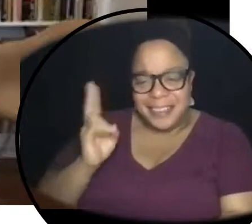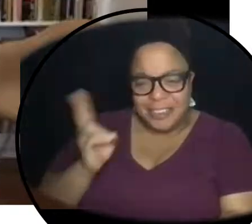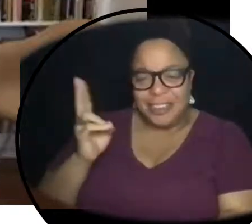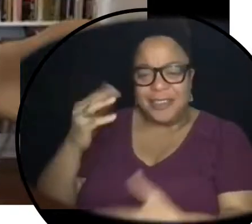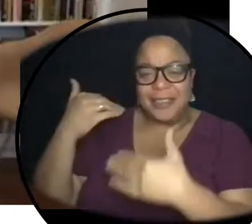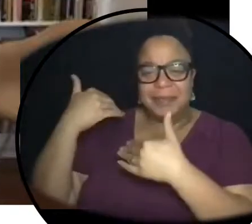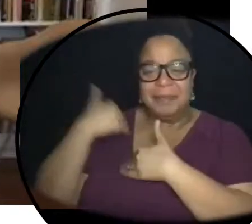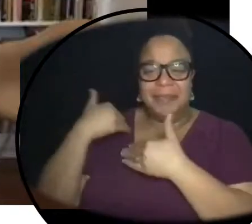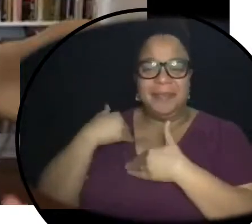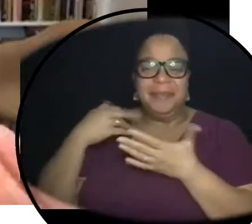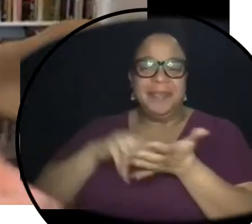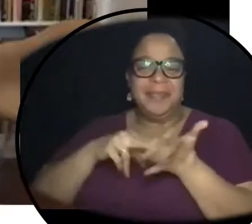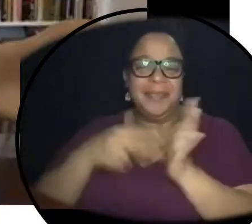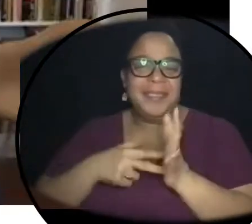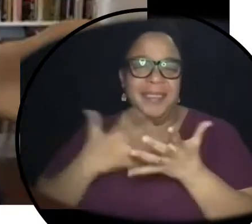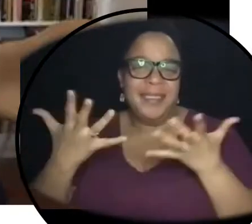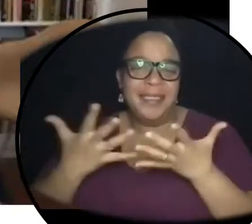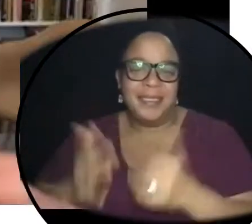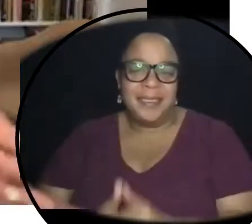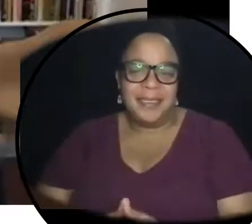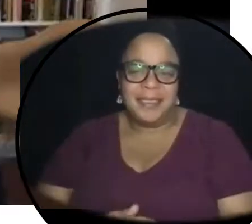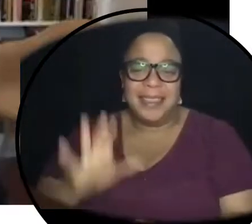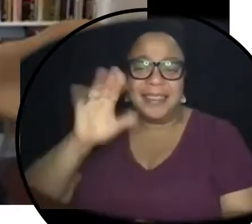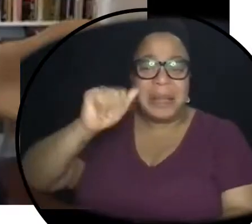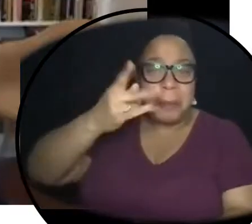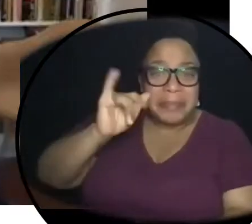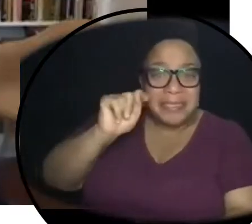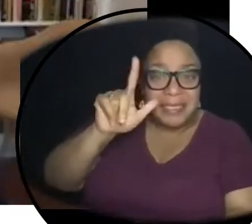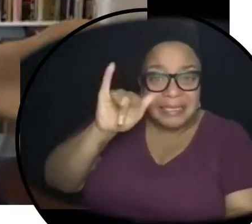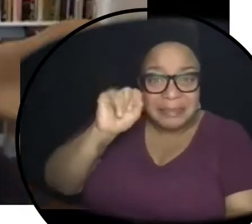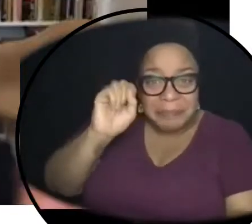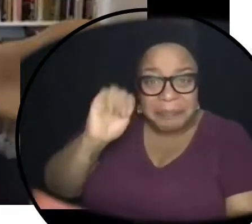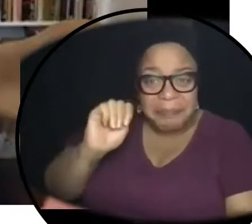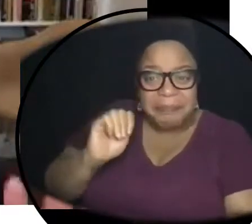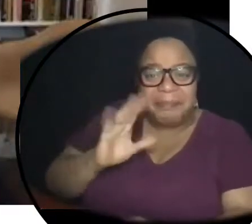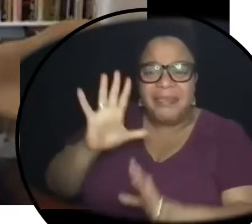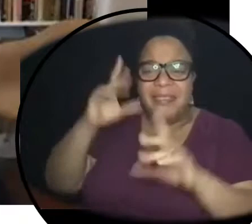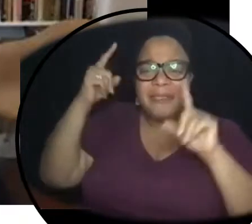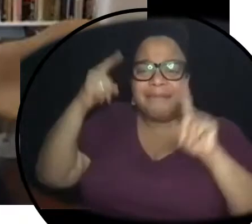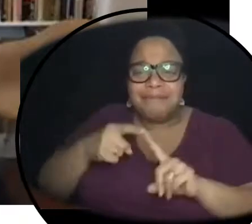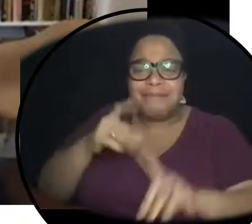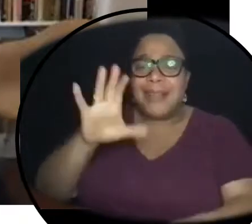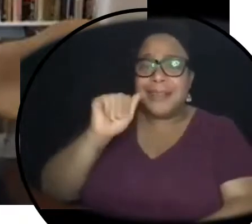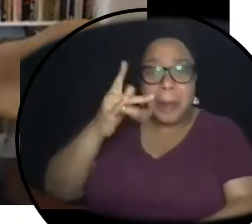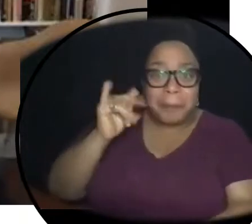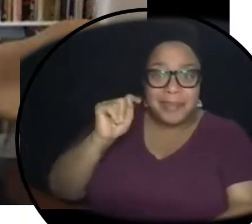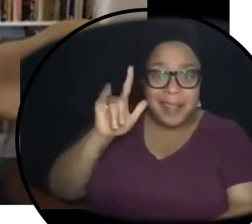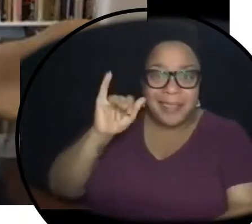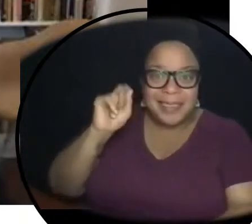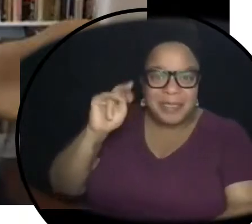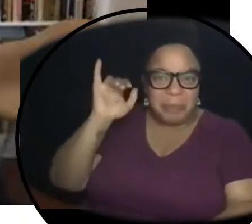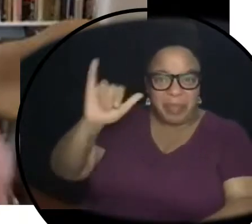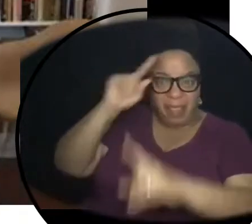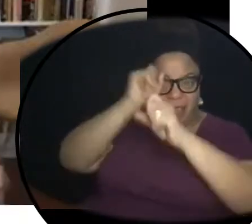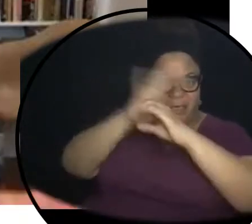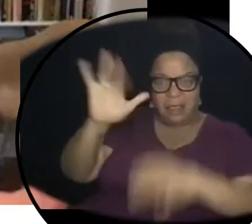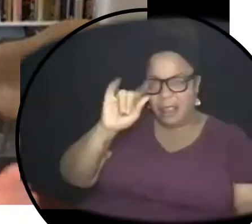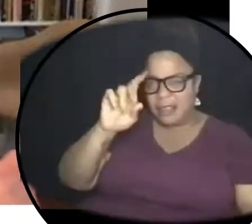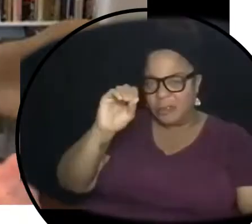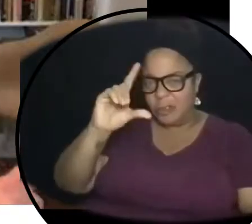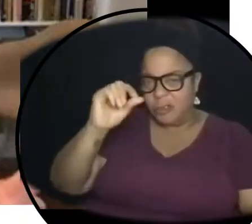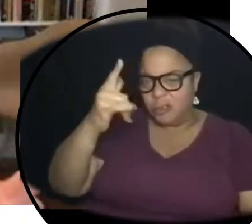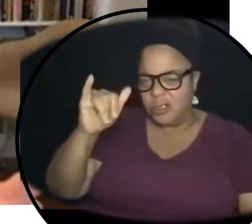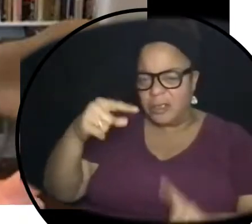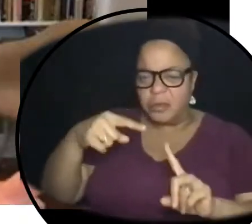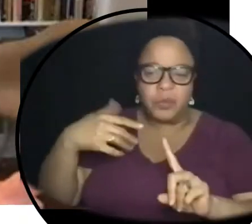to address problems now that should have been addressed over 150 years ago. And it's